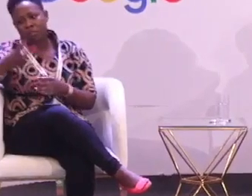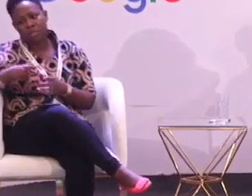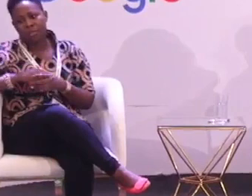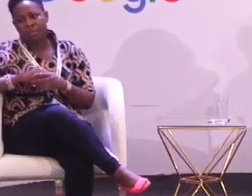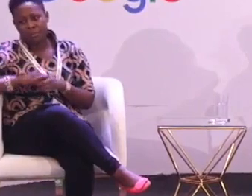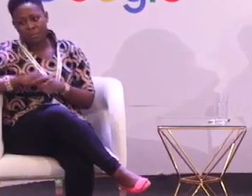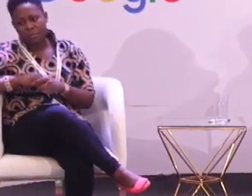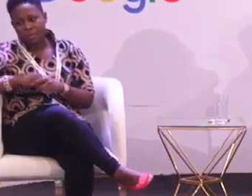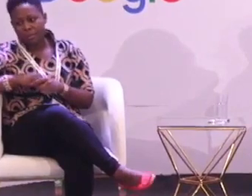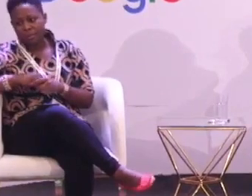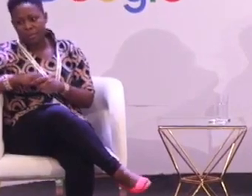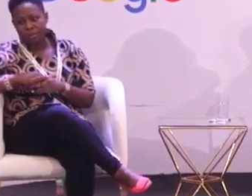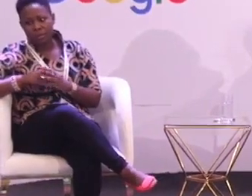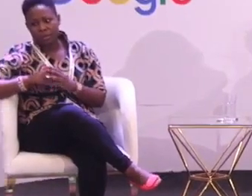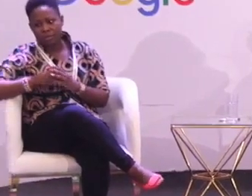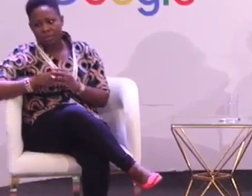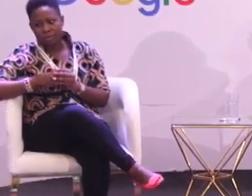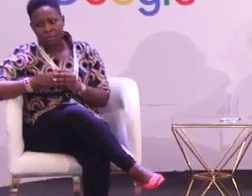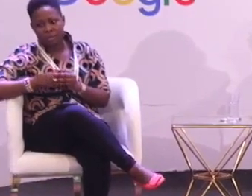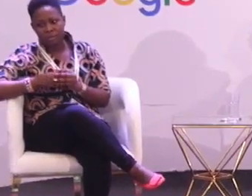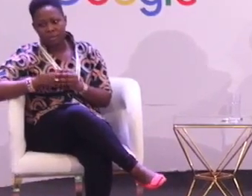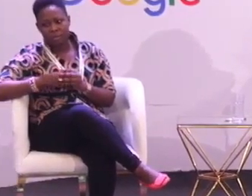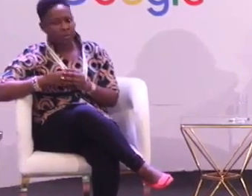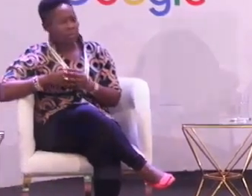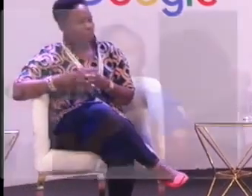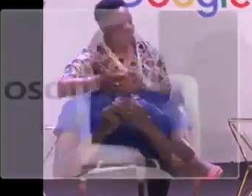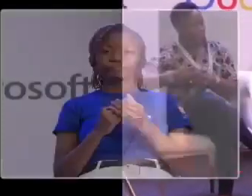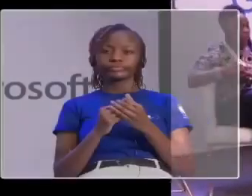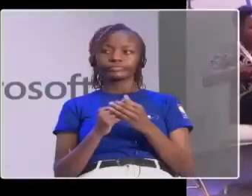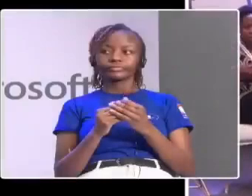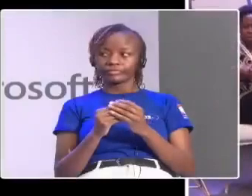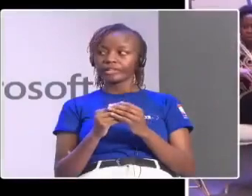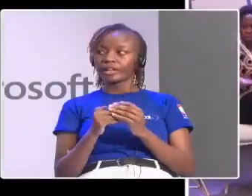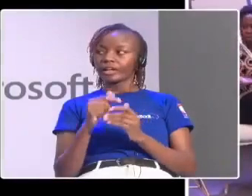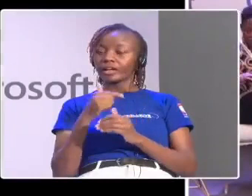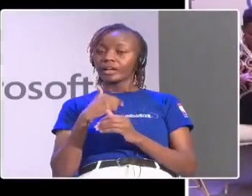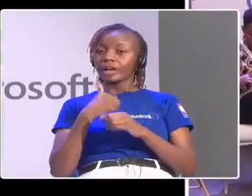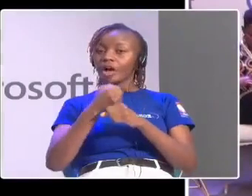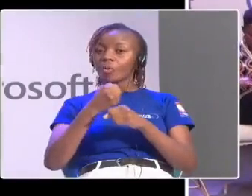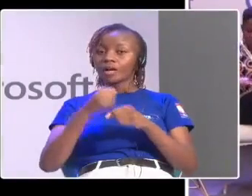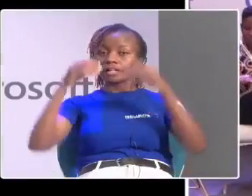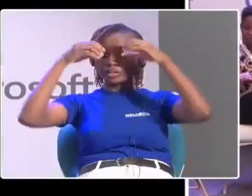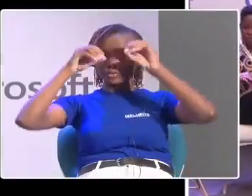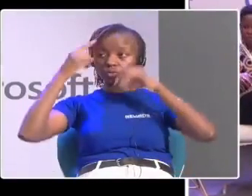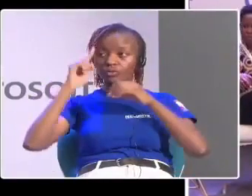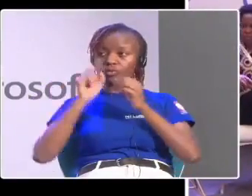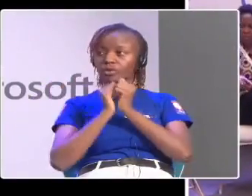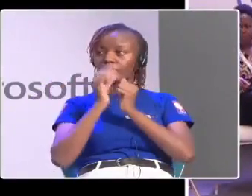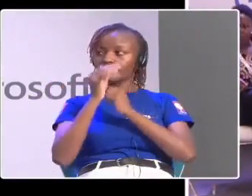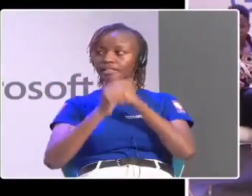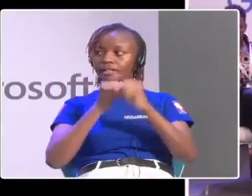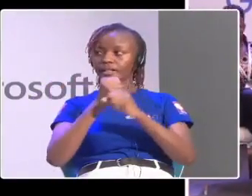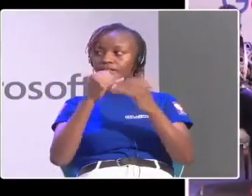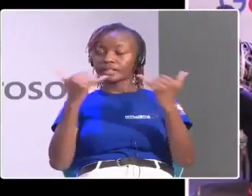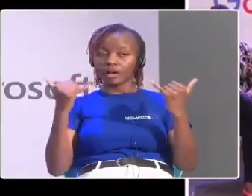3. It's early in the morning, so thank you so much for being here. I've been at Google for 13 years now, and I've had the pleasure of